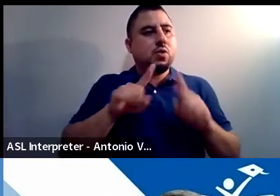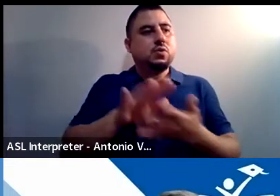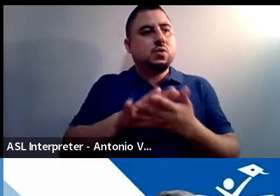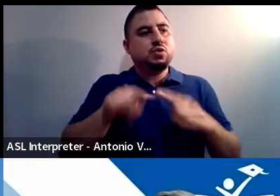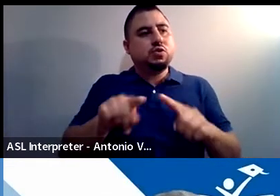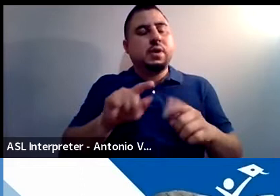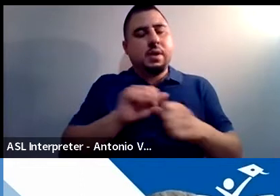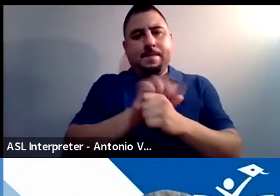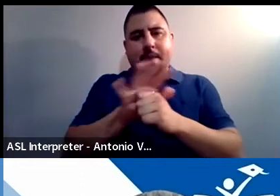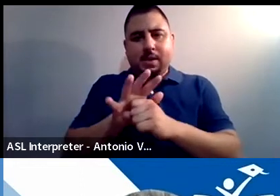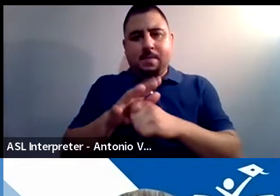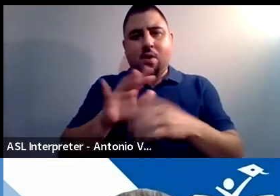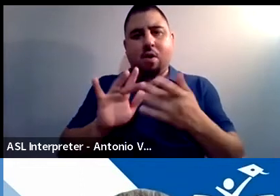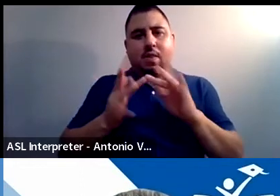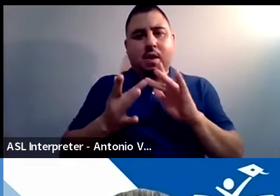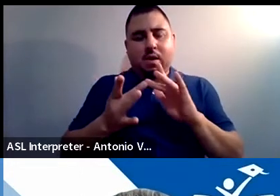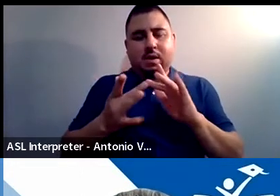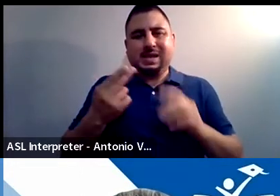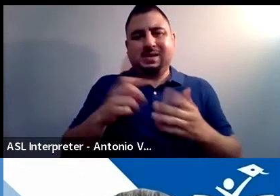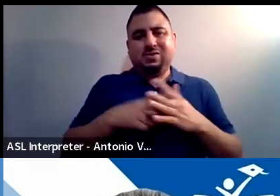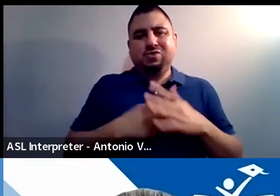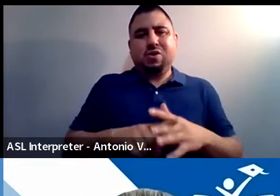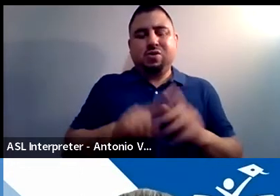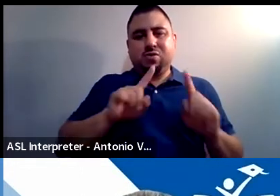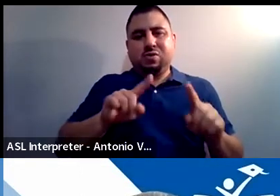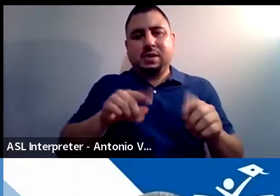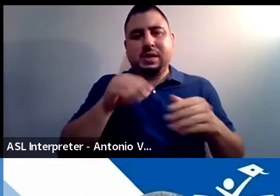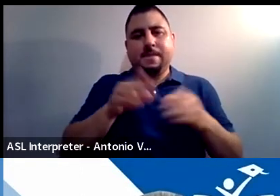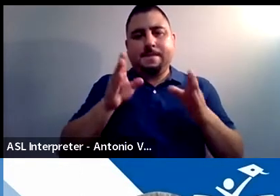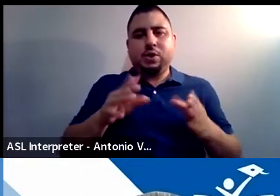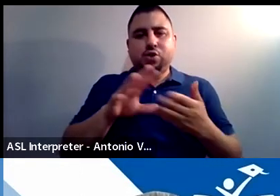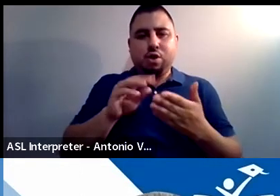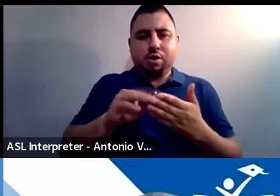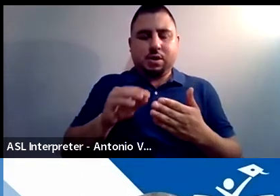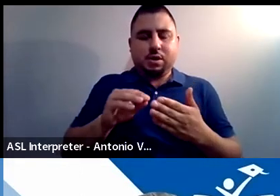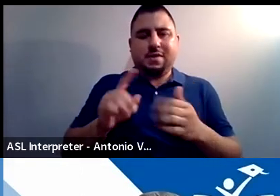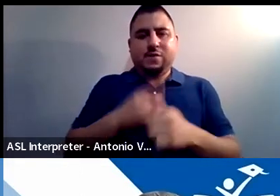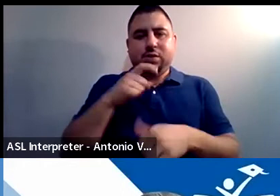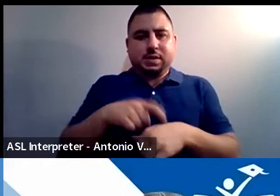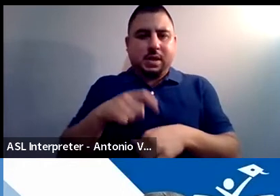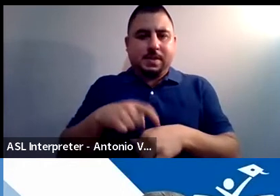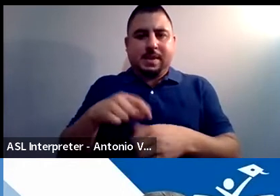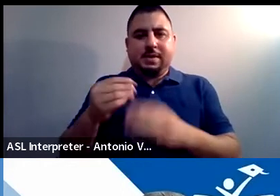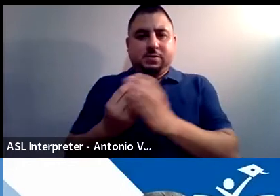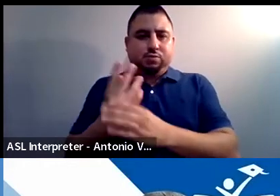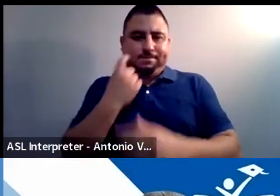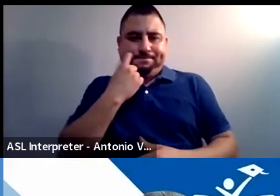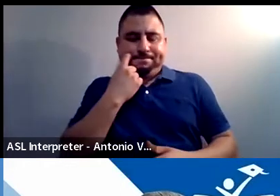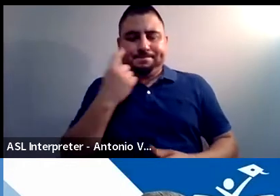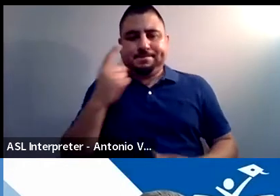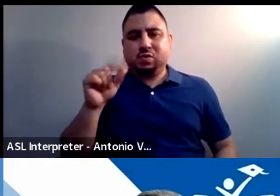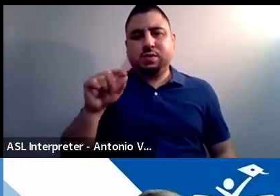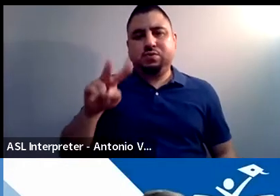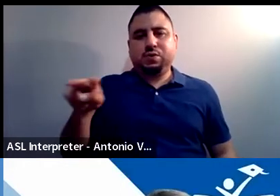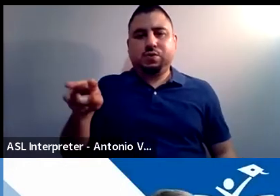during the pandemic online. He started to attend in-person learning for the first time in the spring of